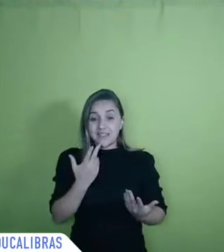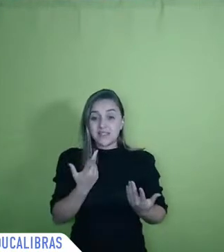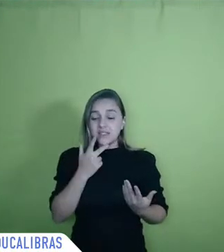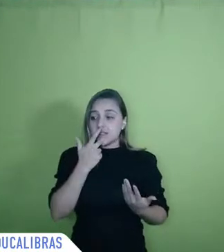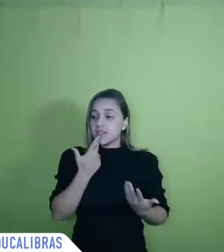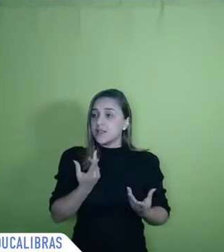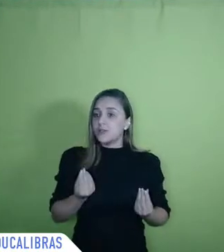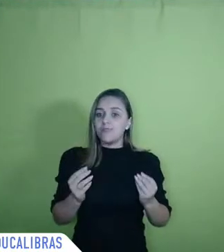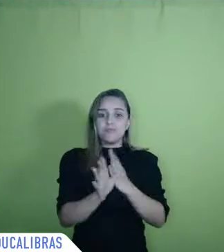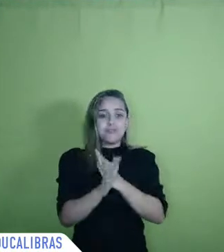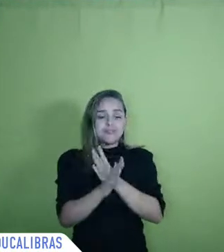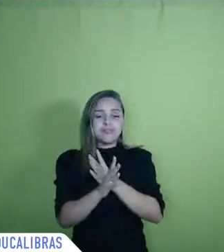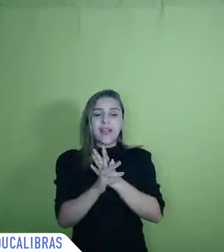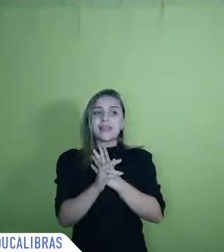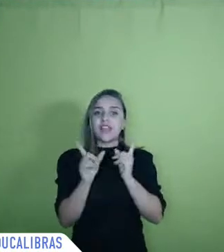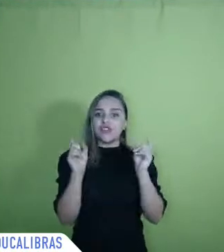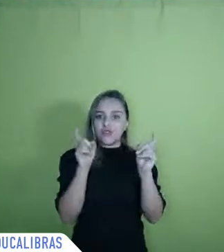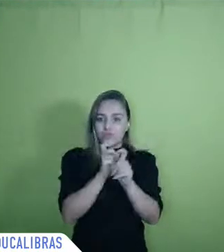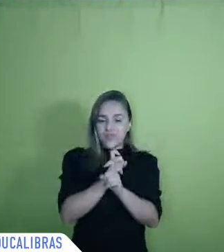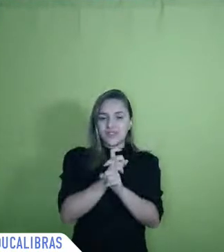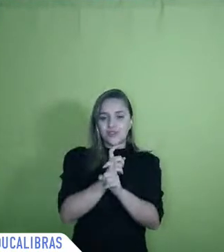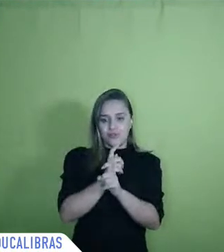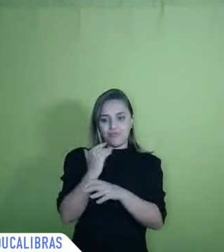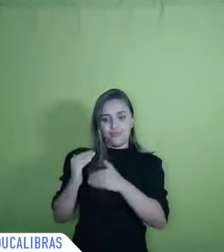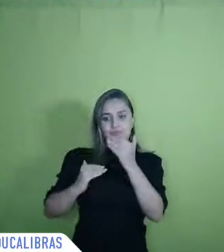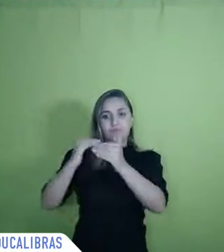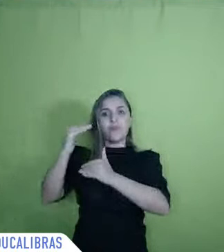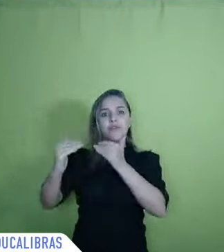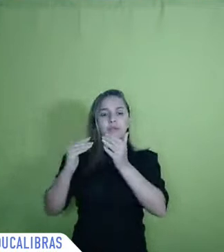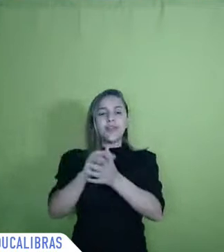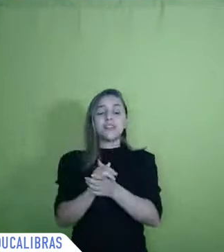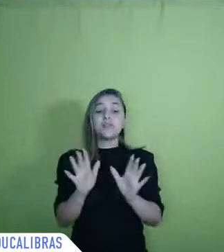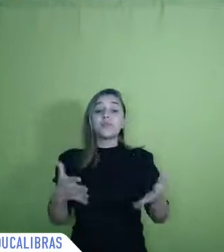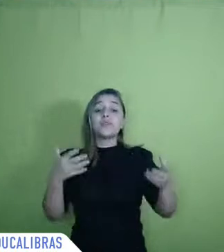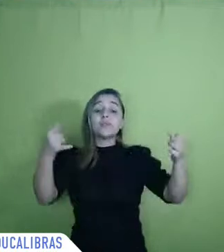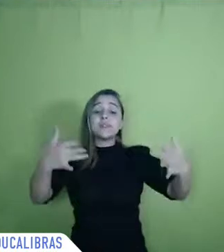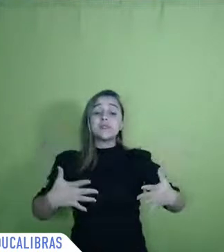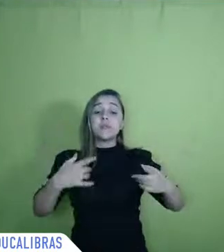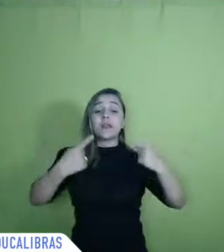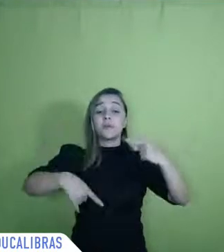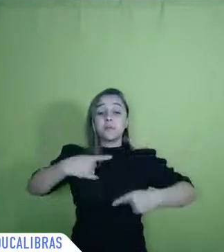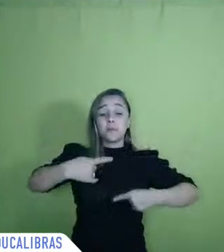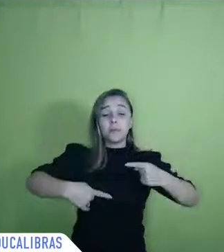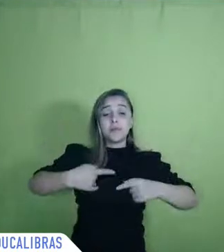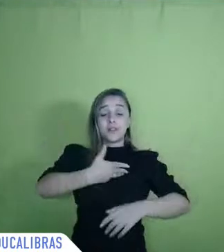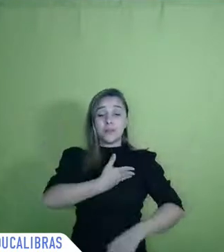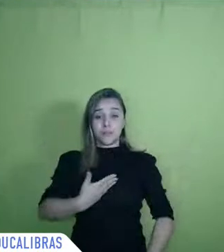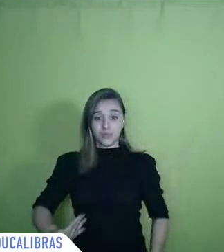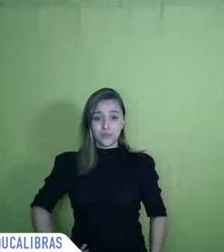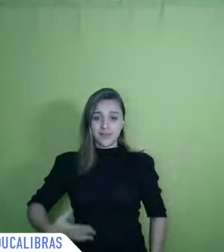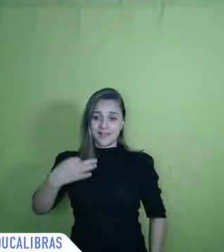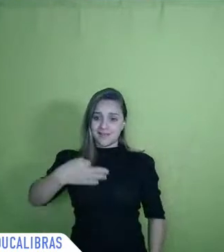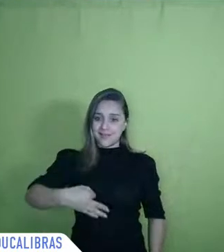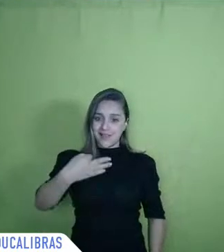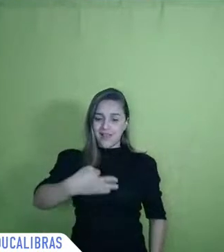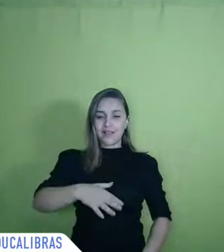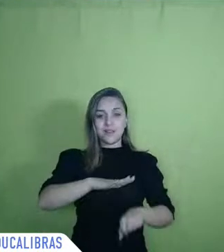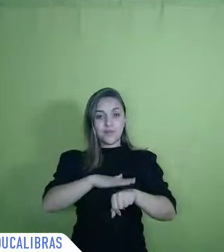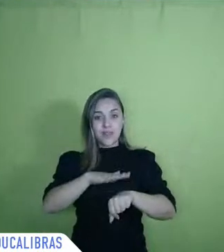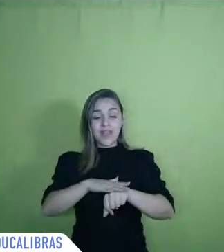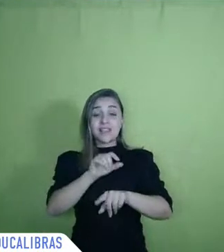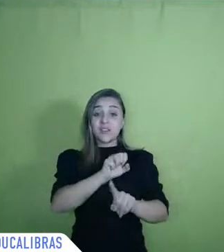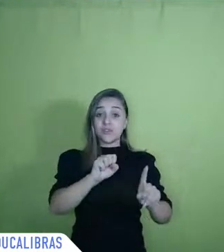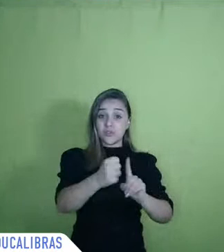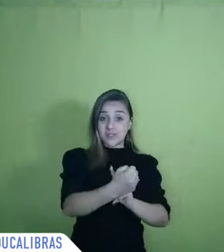generates insecurity, and it makes it harder for them to see what's going to happen. When we talk about correct